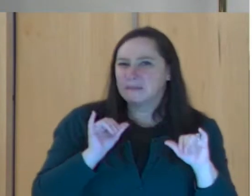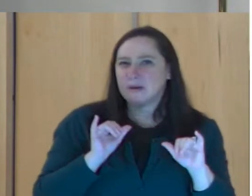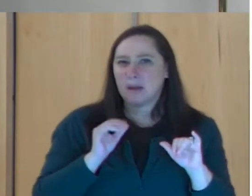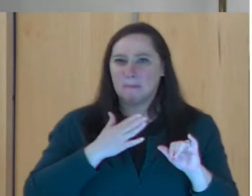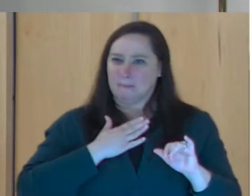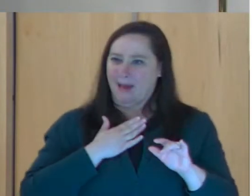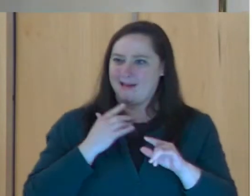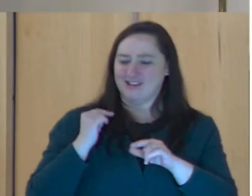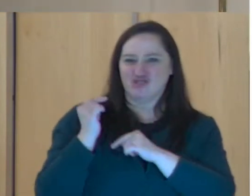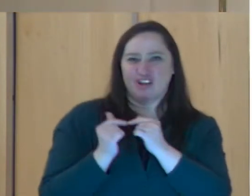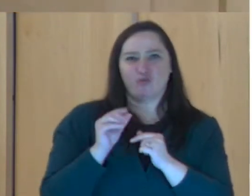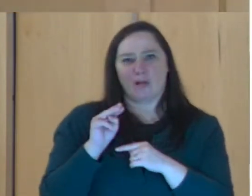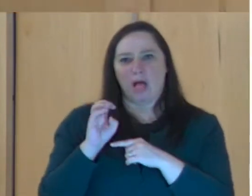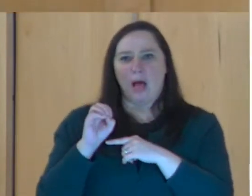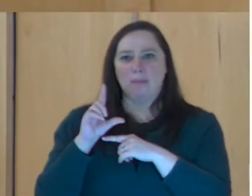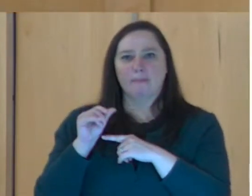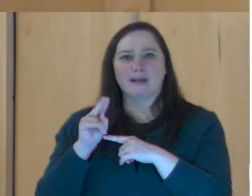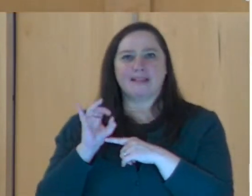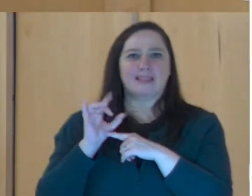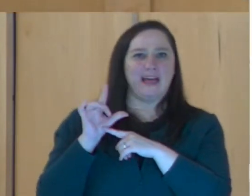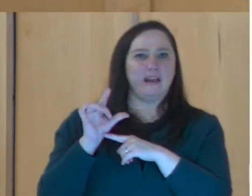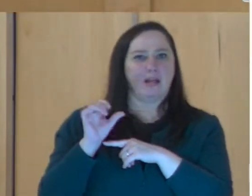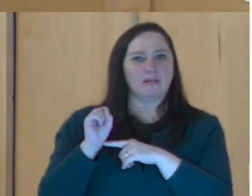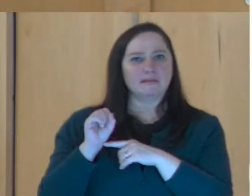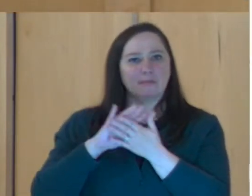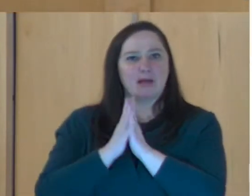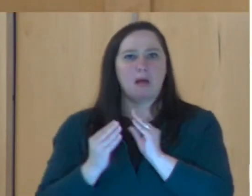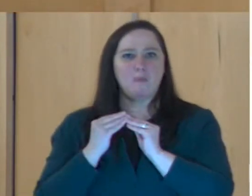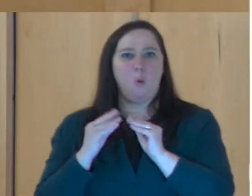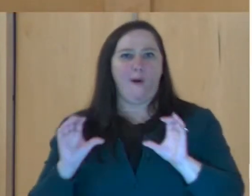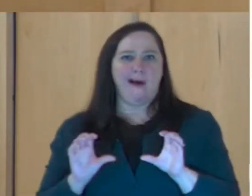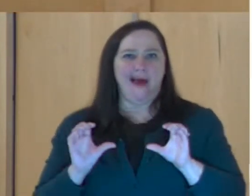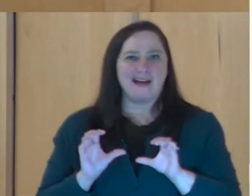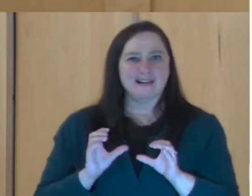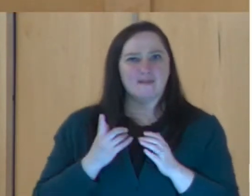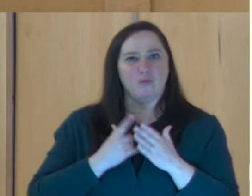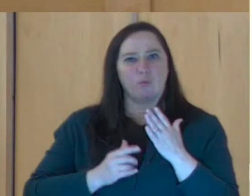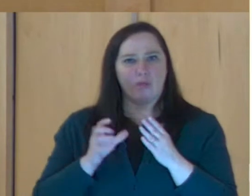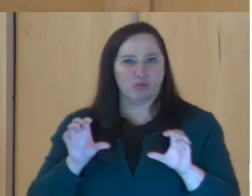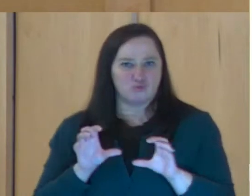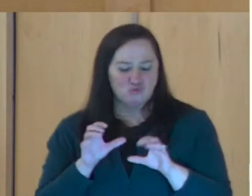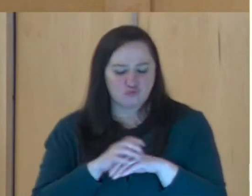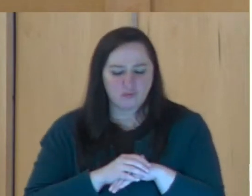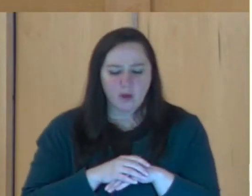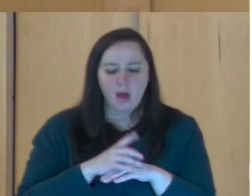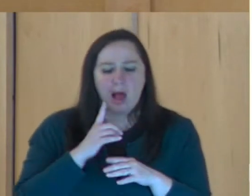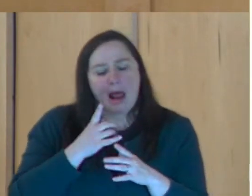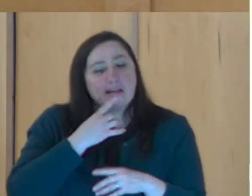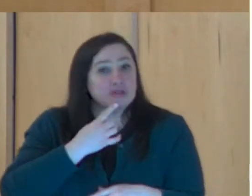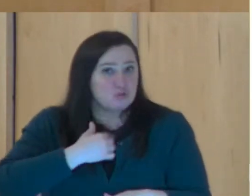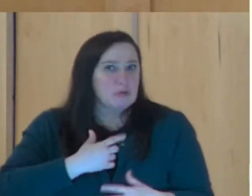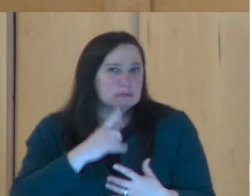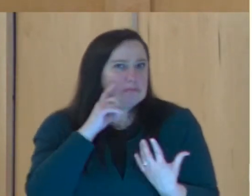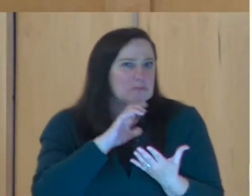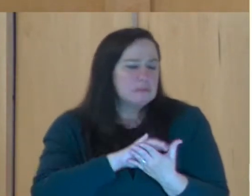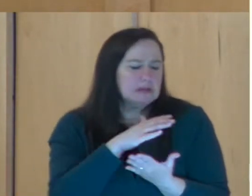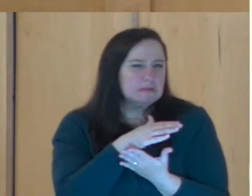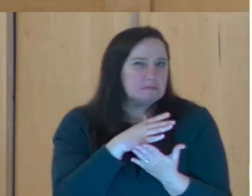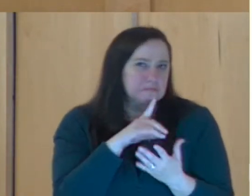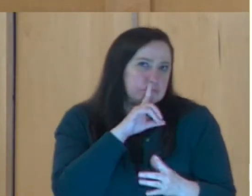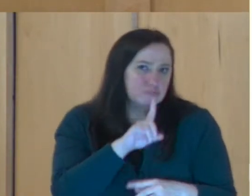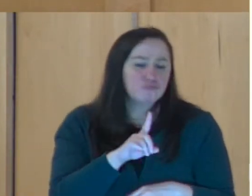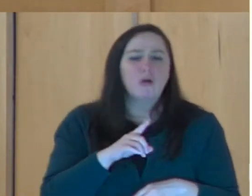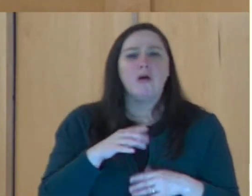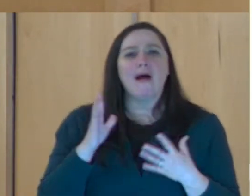my generation, millennials, are starting to be more active in what they write and say. I've been told, and I think to some extent this is true, that